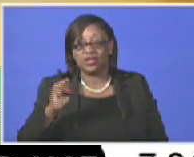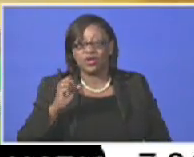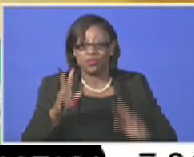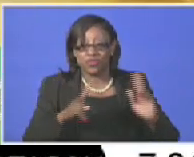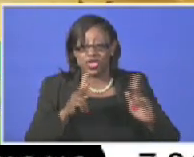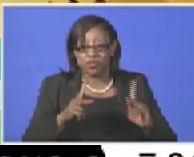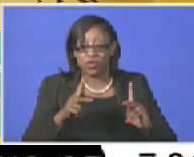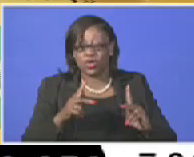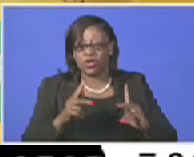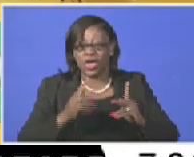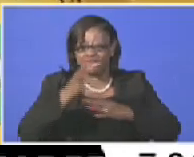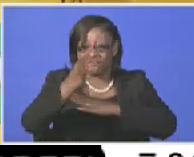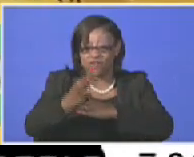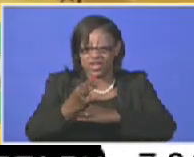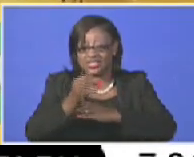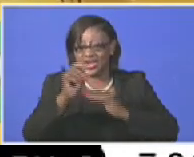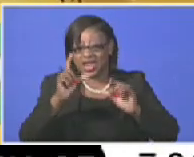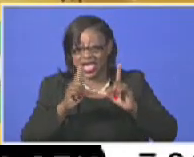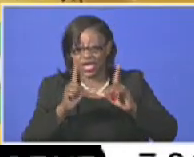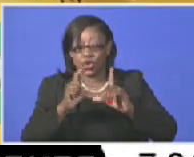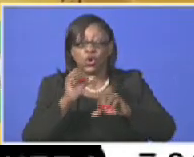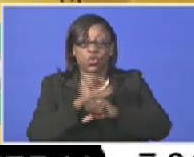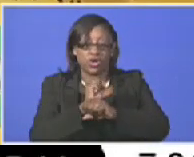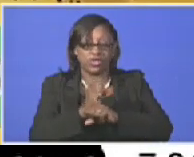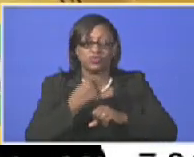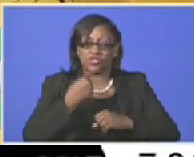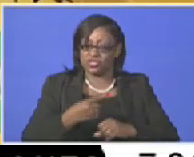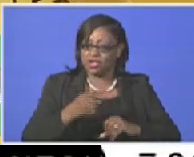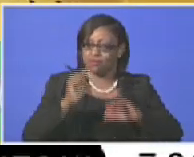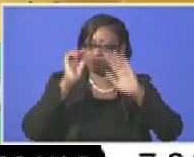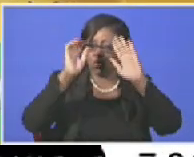who we have come to know as frontline workers. We say kudos.